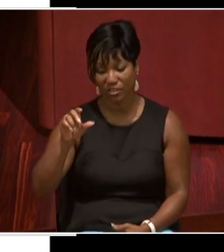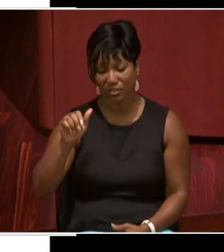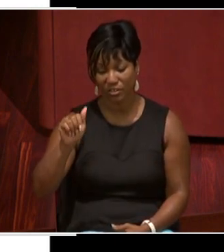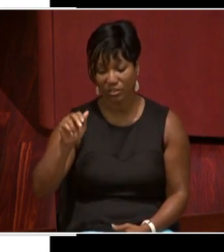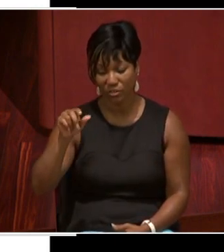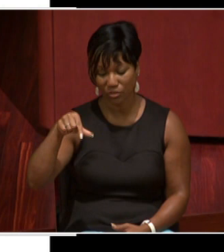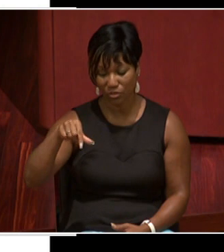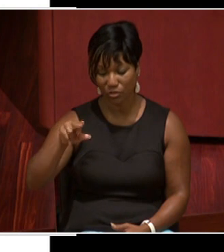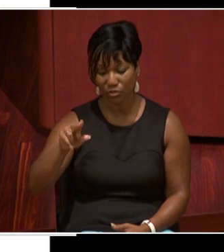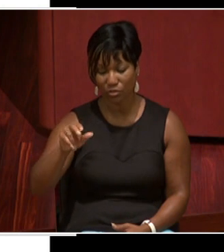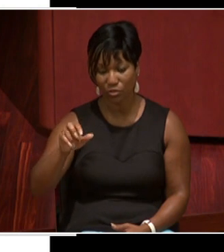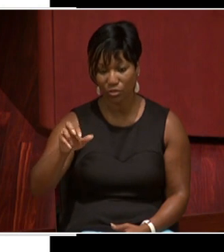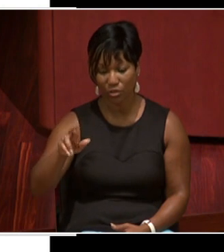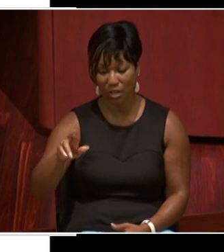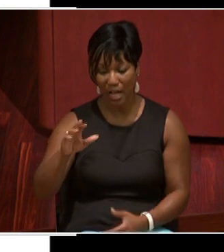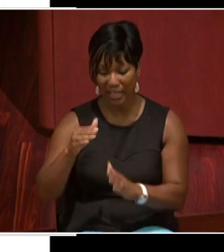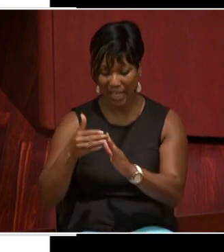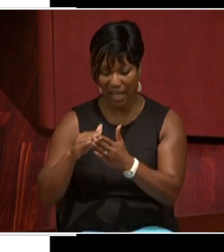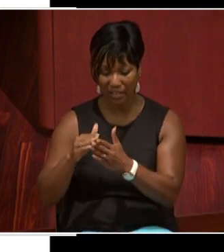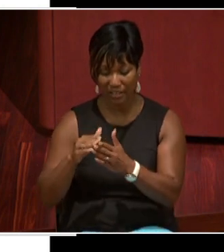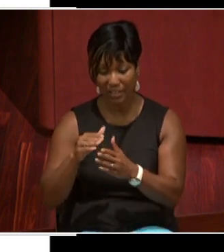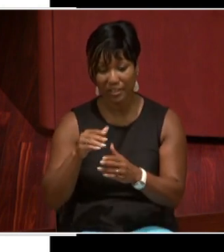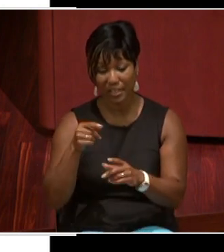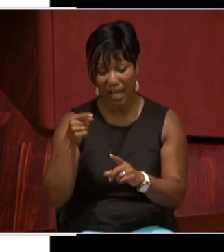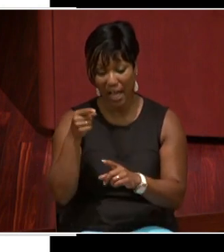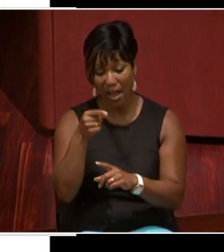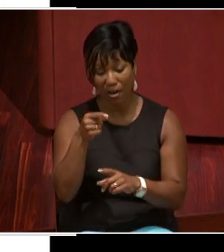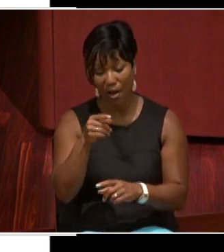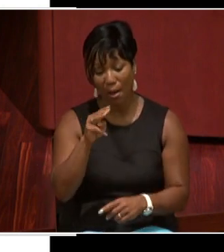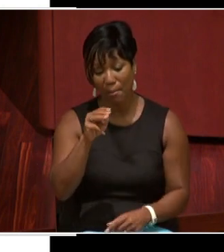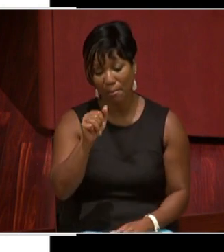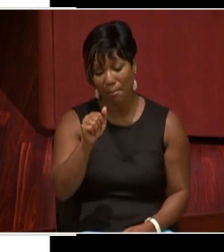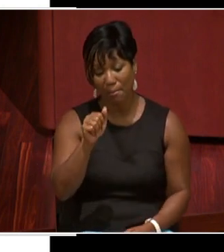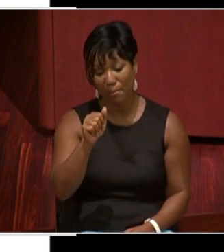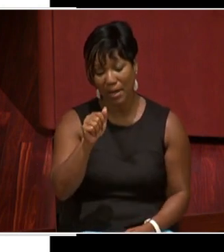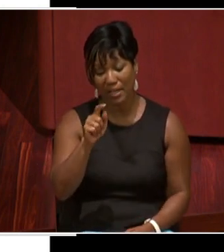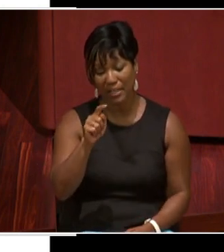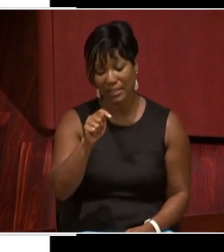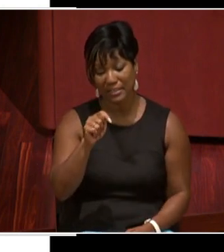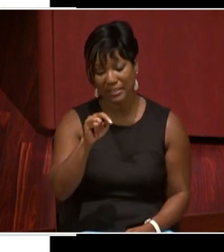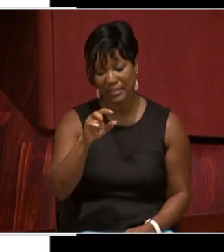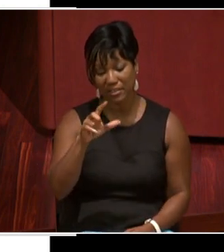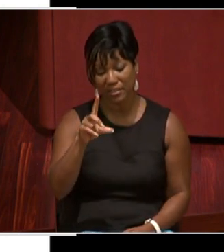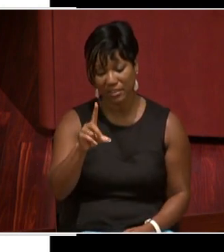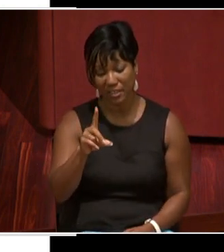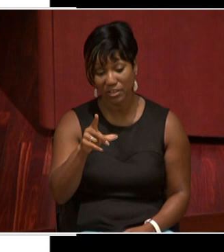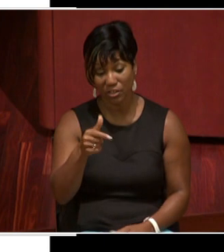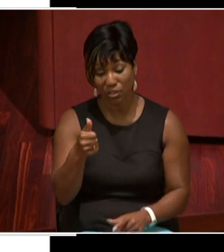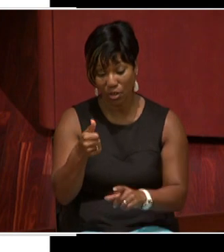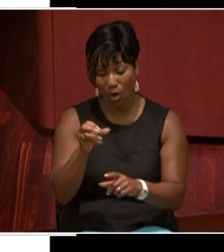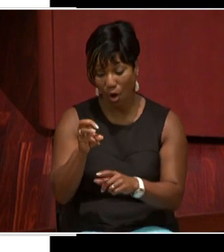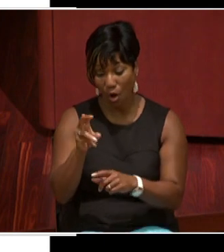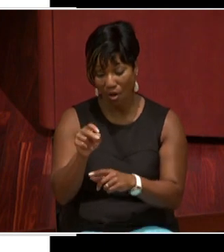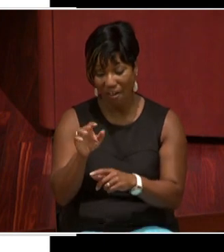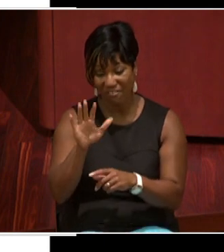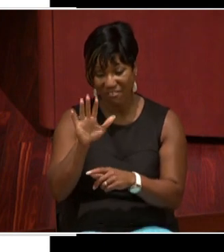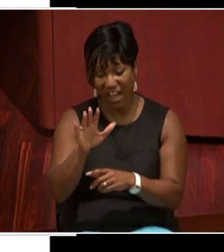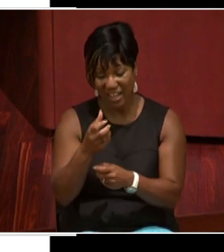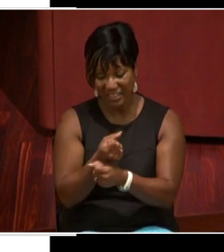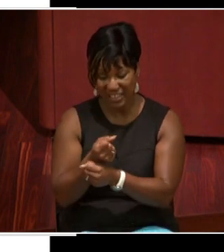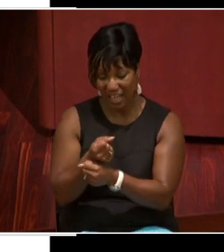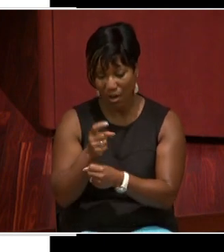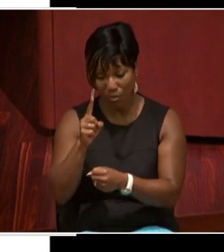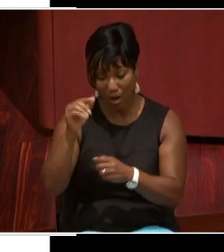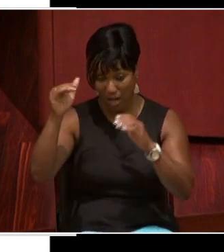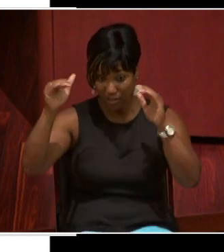pointing at Matilda L.A. Chapman. It indicates that she owns 5 slaves, 1 adult, and 4 children. Now,